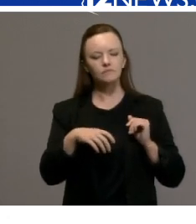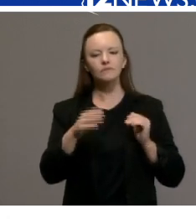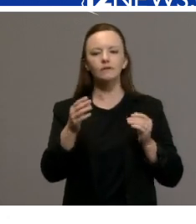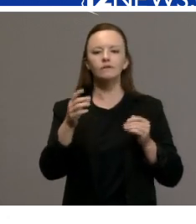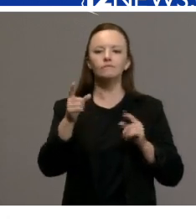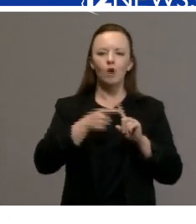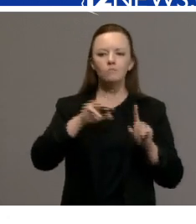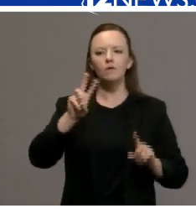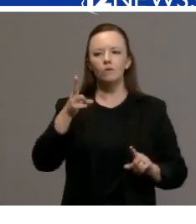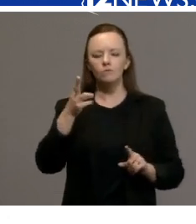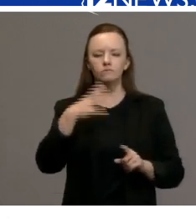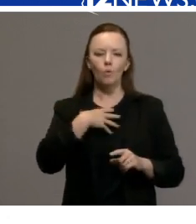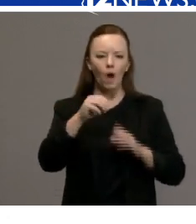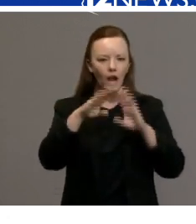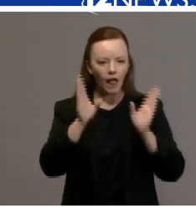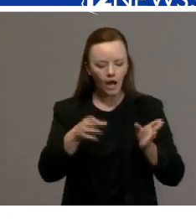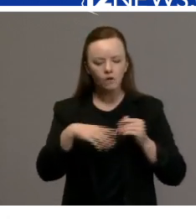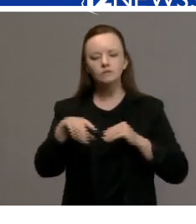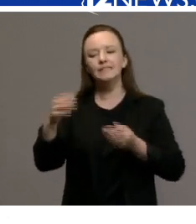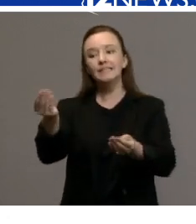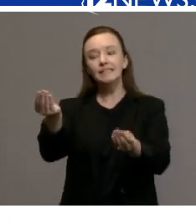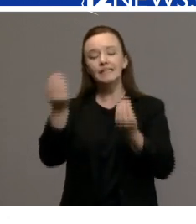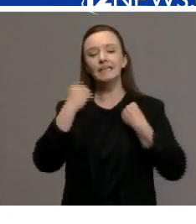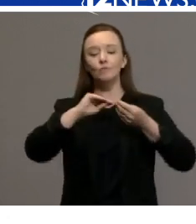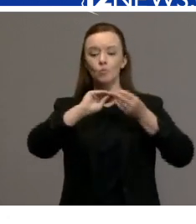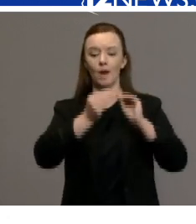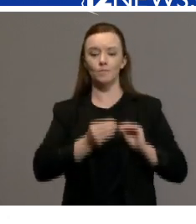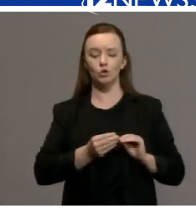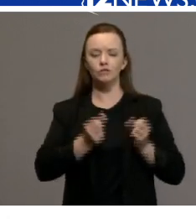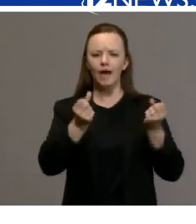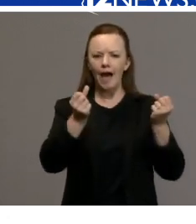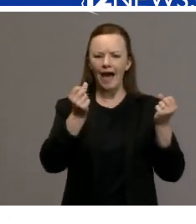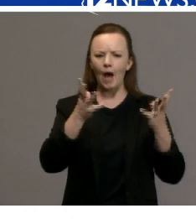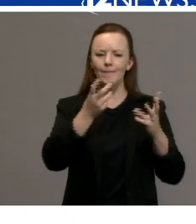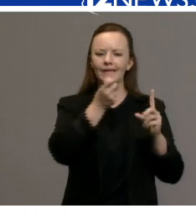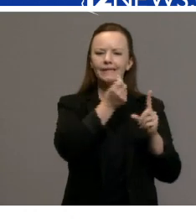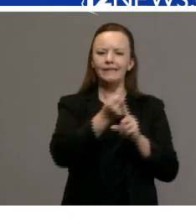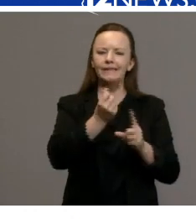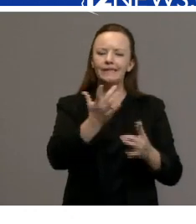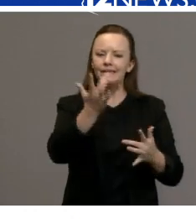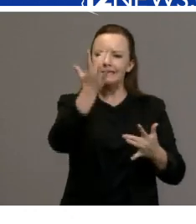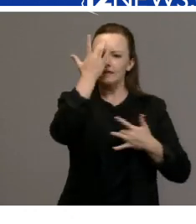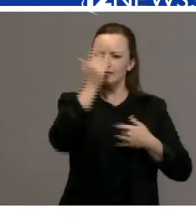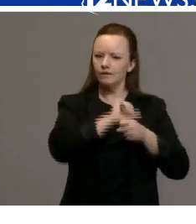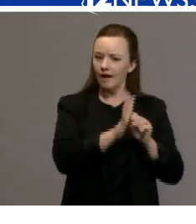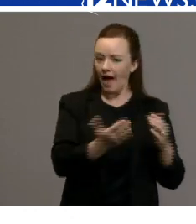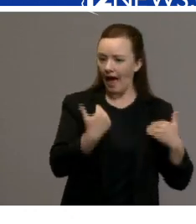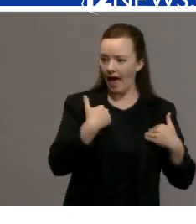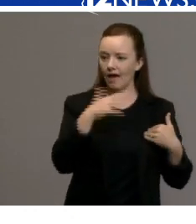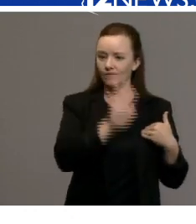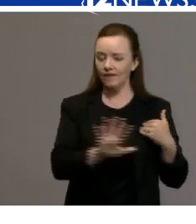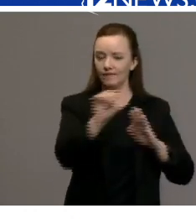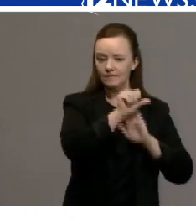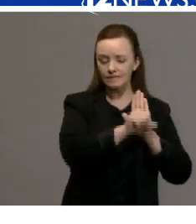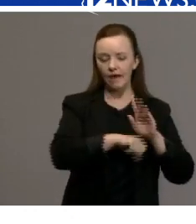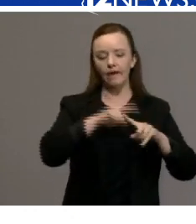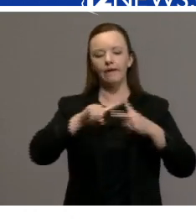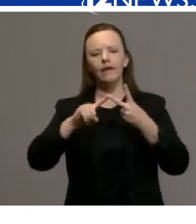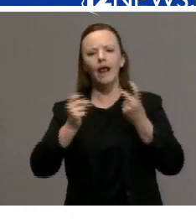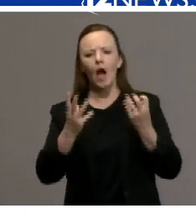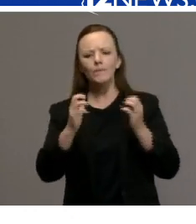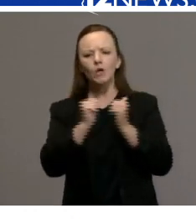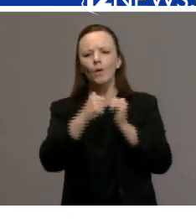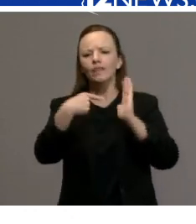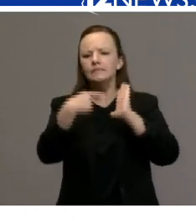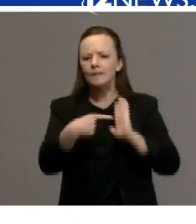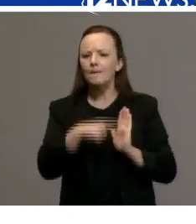the cases inside the state and the direction of the cases, the symptoms that you see in the state, and then hospital capacity.